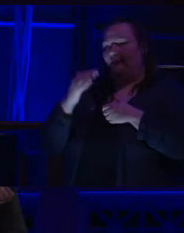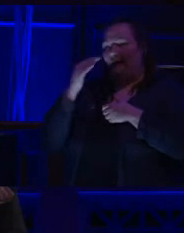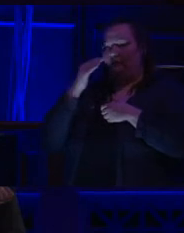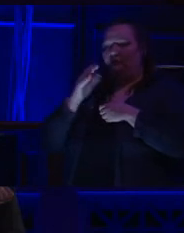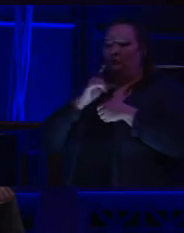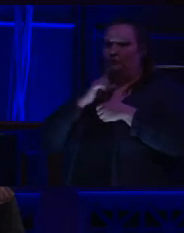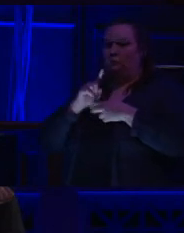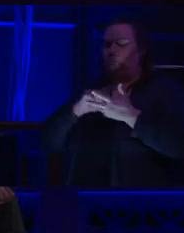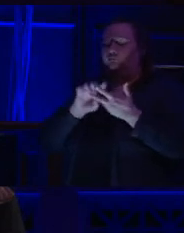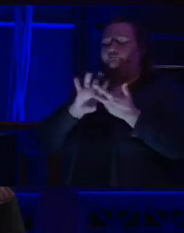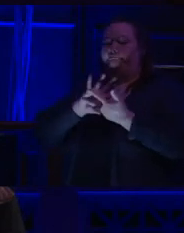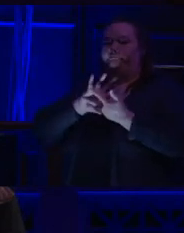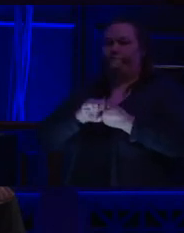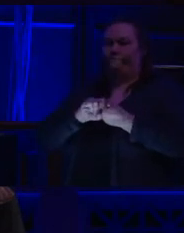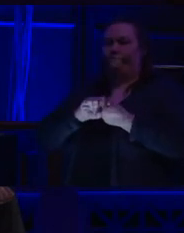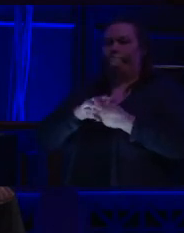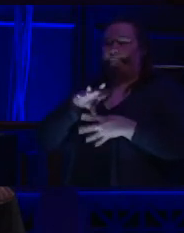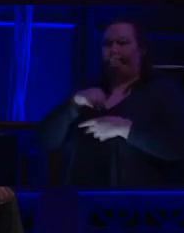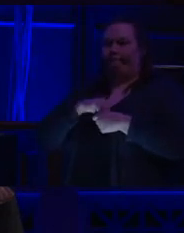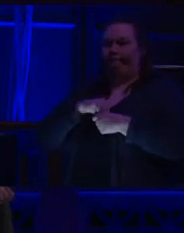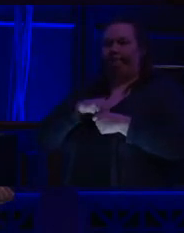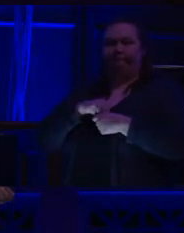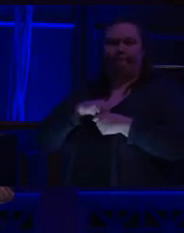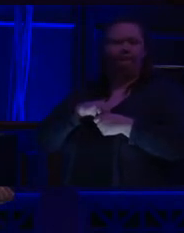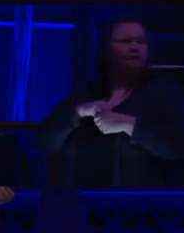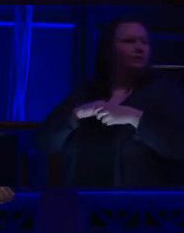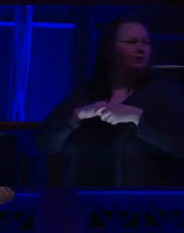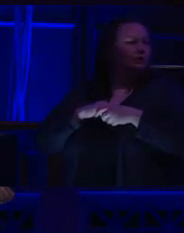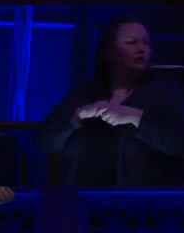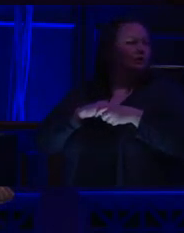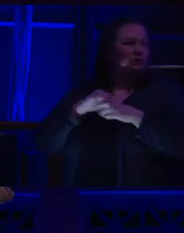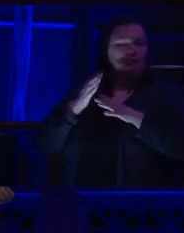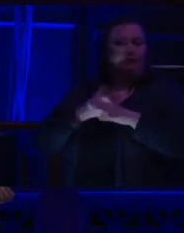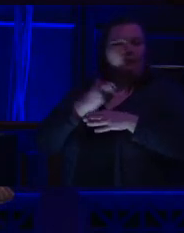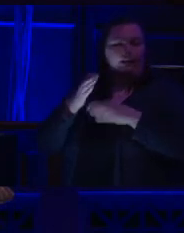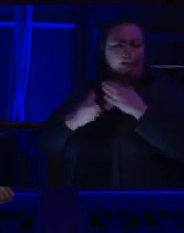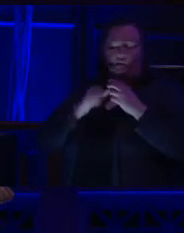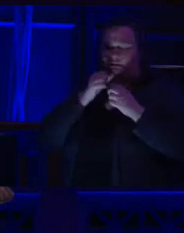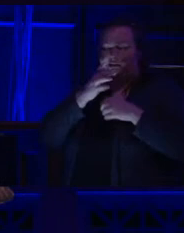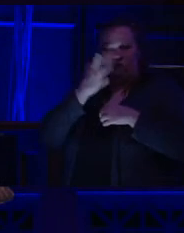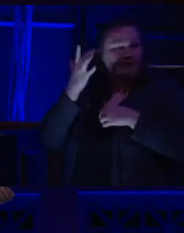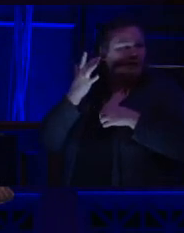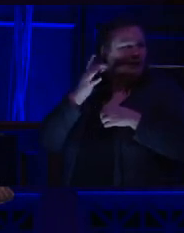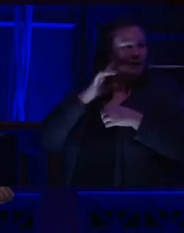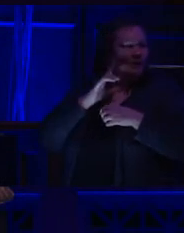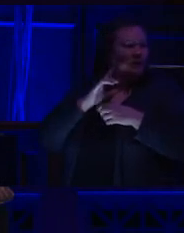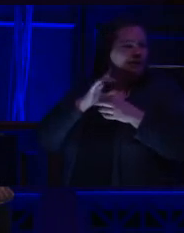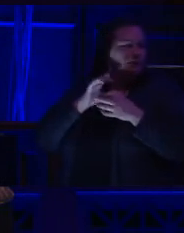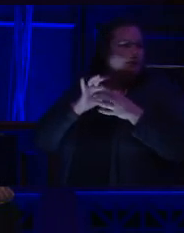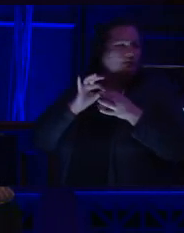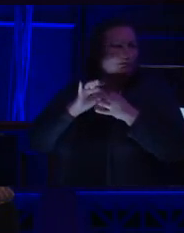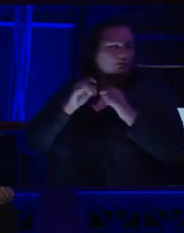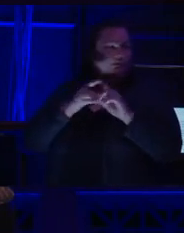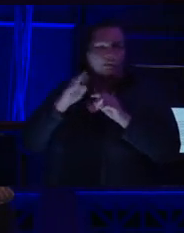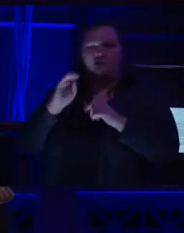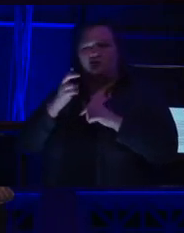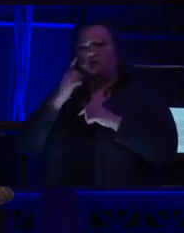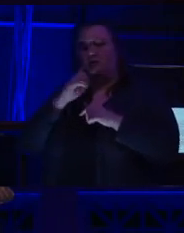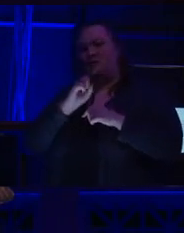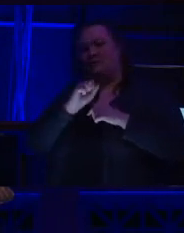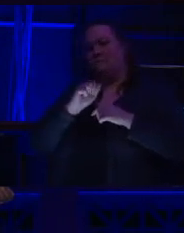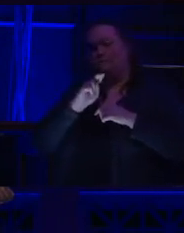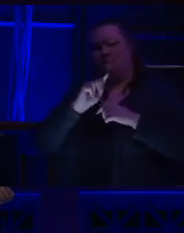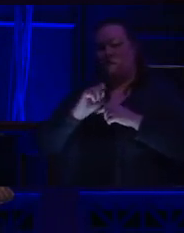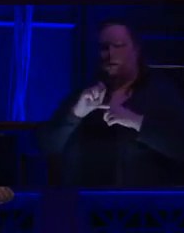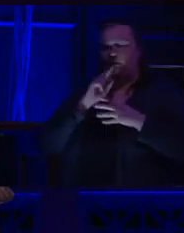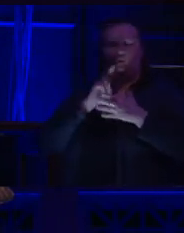embodies absolutely all three. Now, before I conclude, let's not forget another passion for Michigan and for Center,